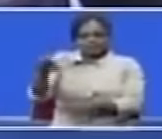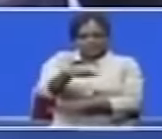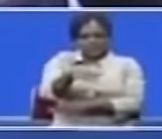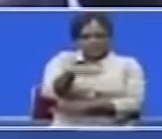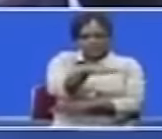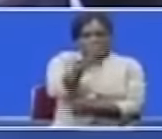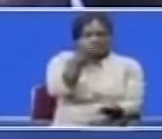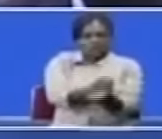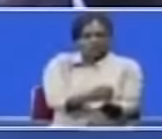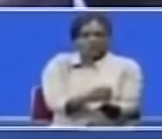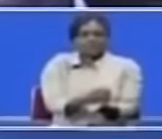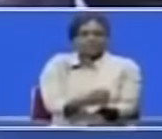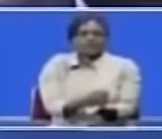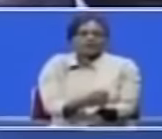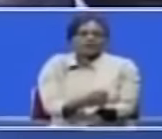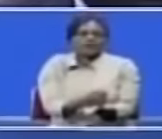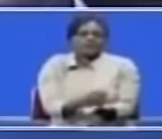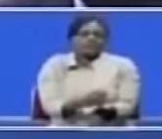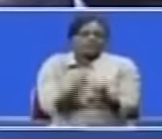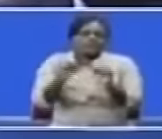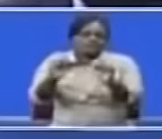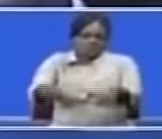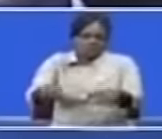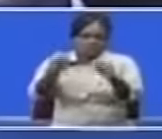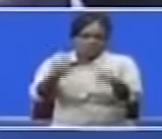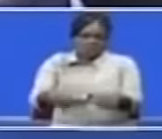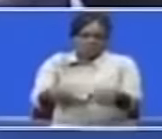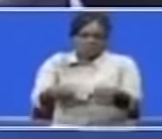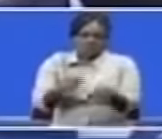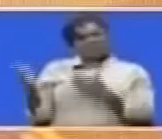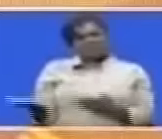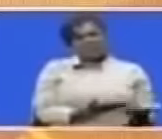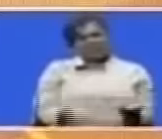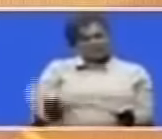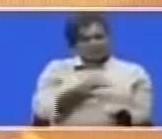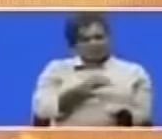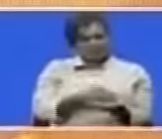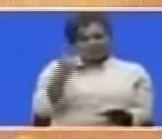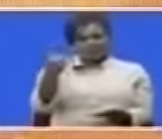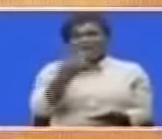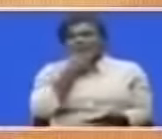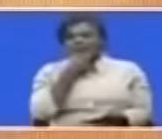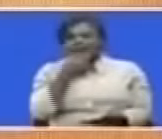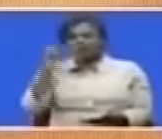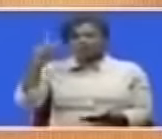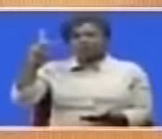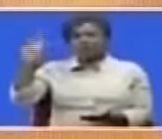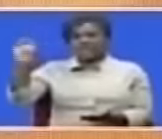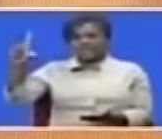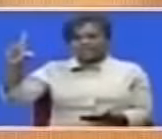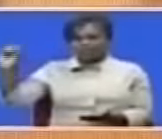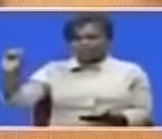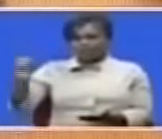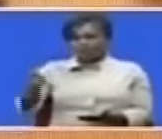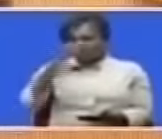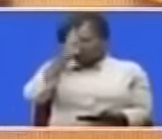elective offices in this country will be elected through. Evans Ochieng Okelo, ambaye ni